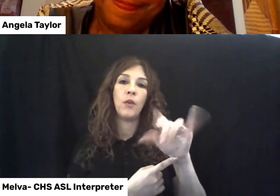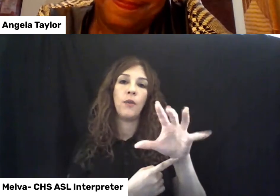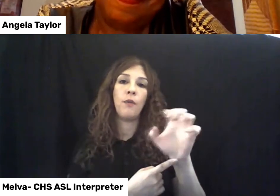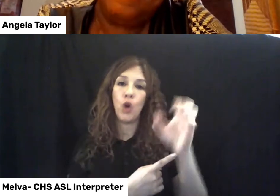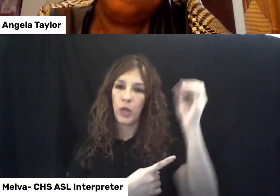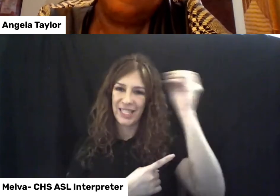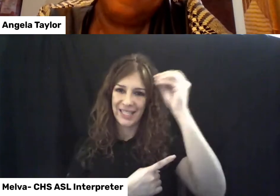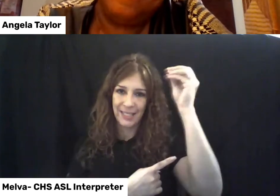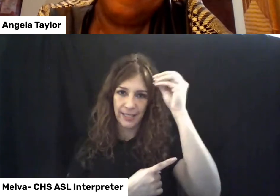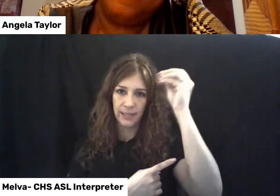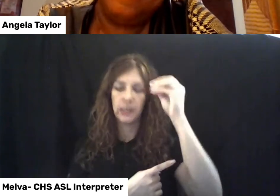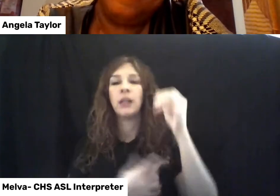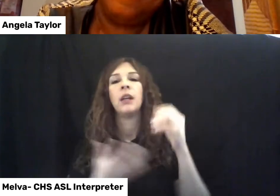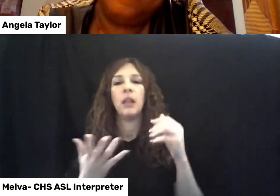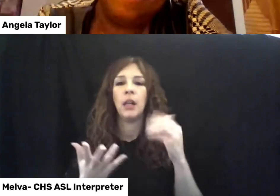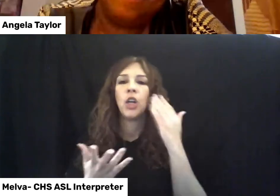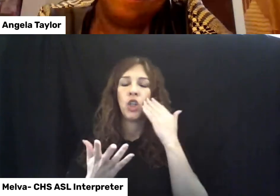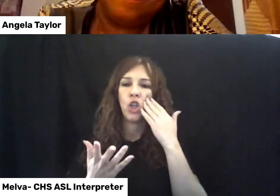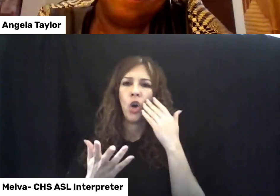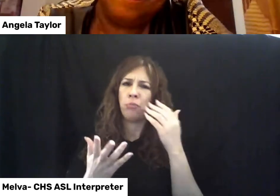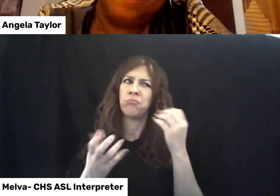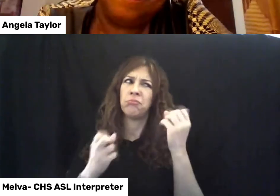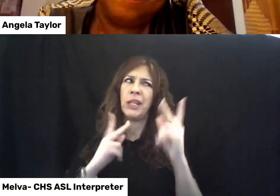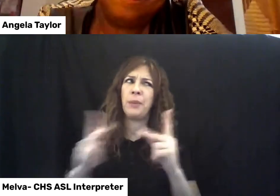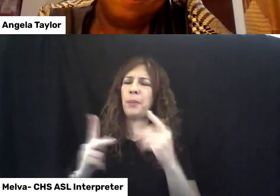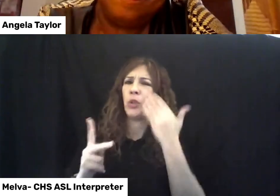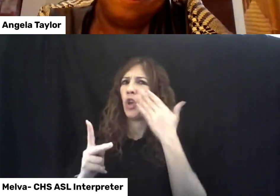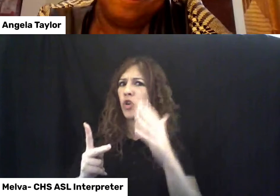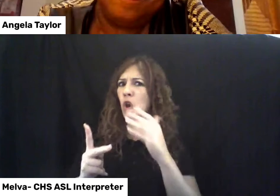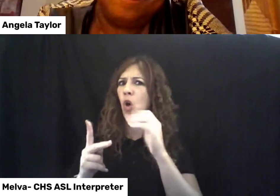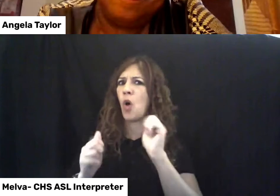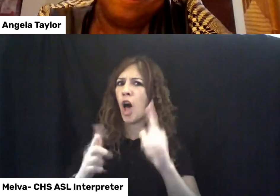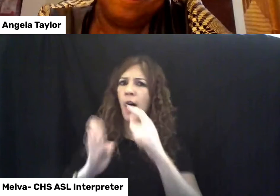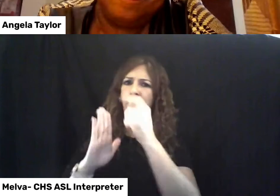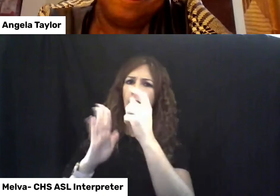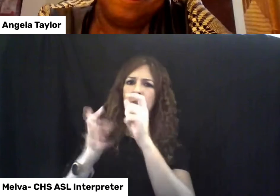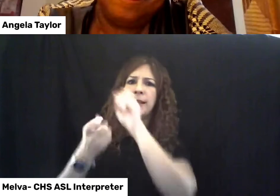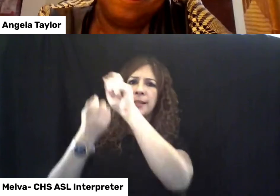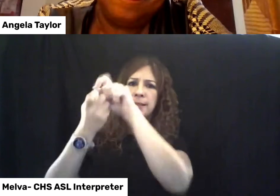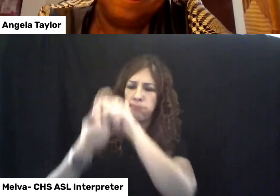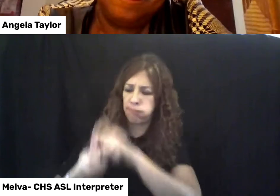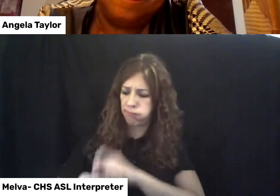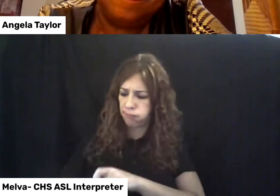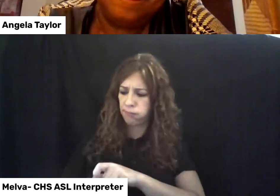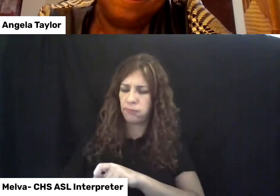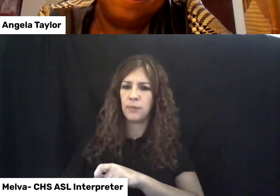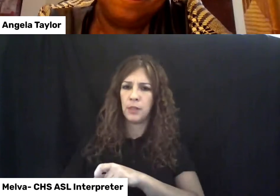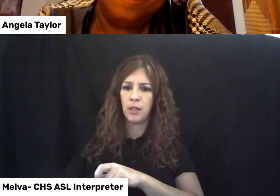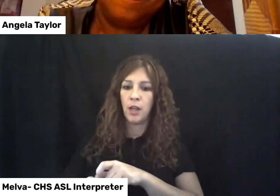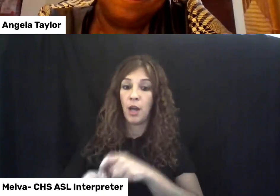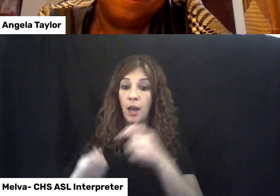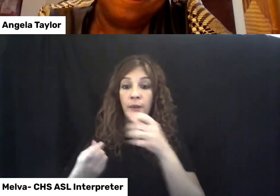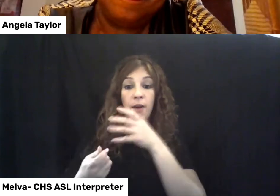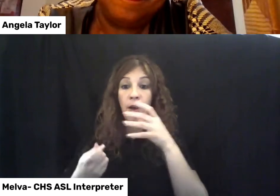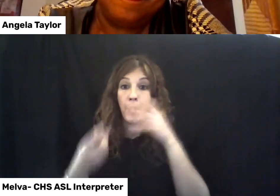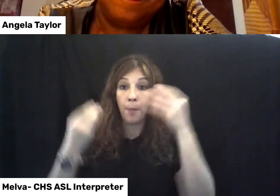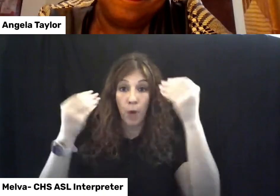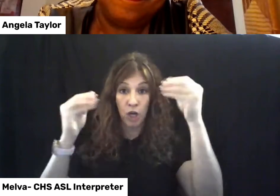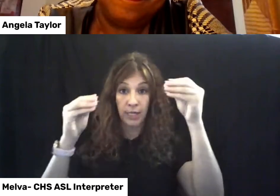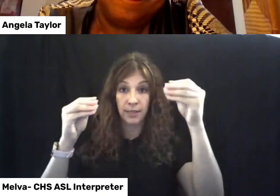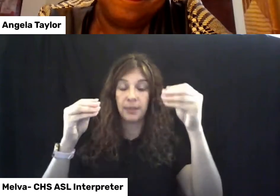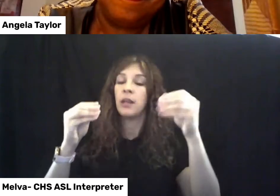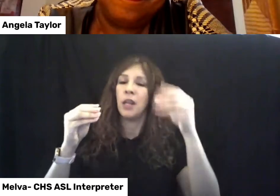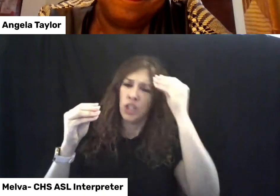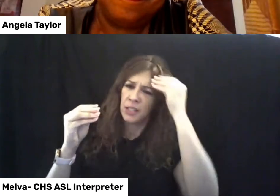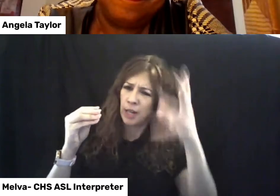farmers market world here in Chicago is that markets operate from an organizational